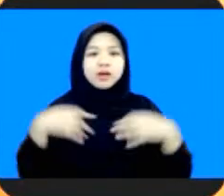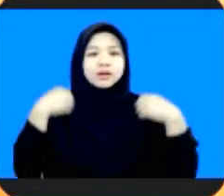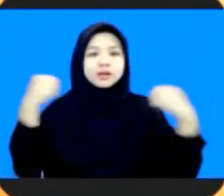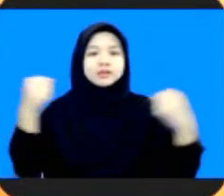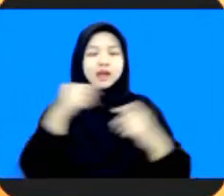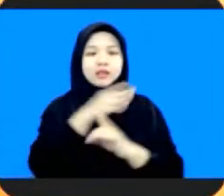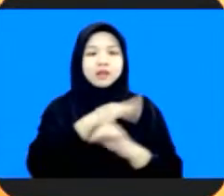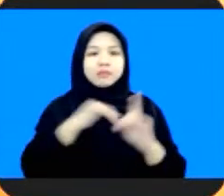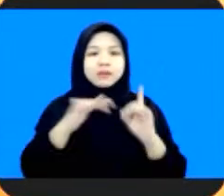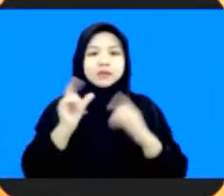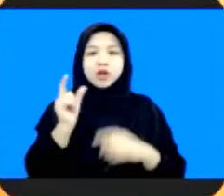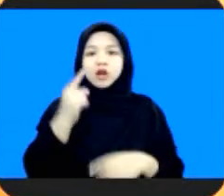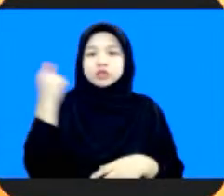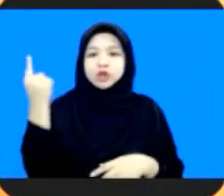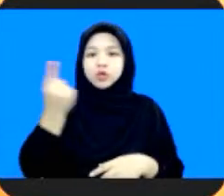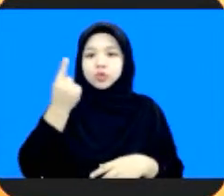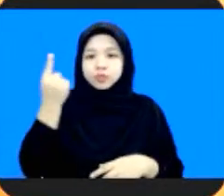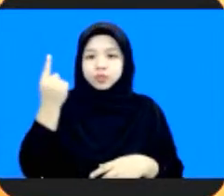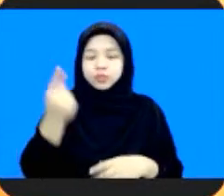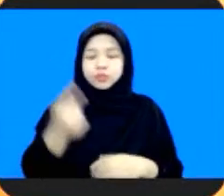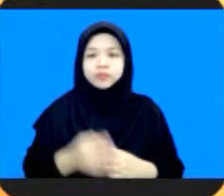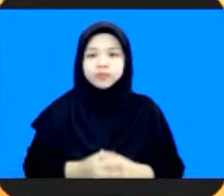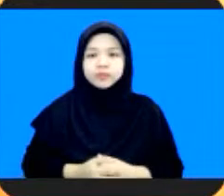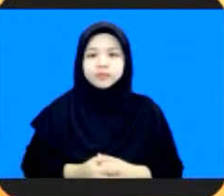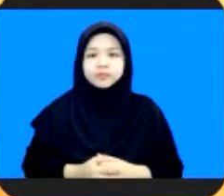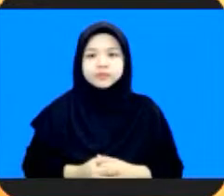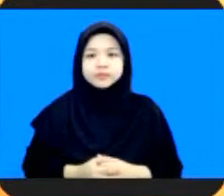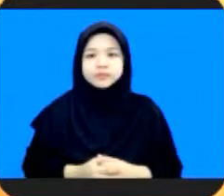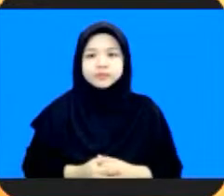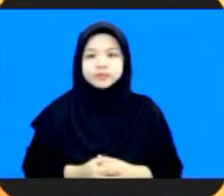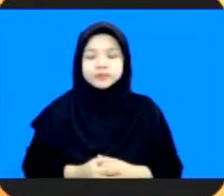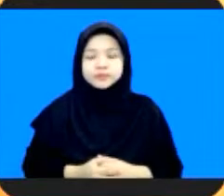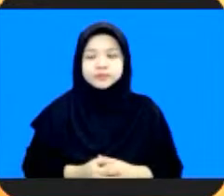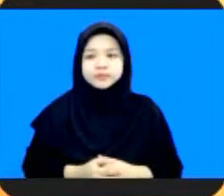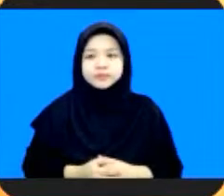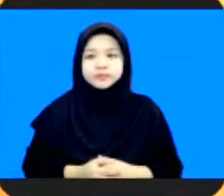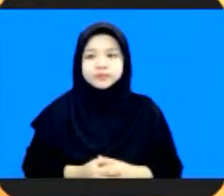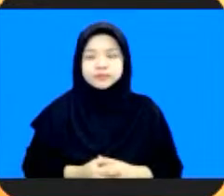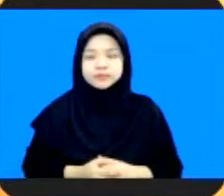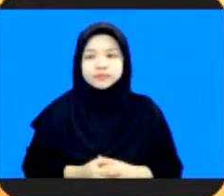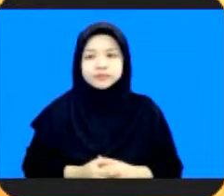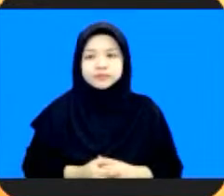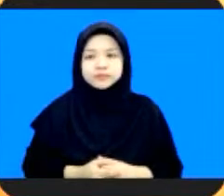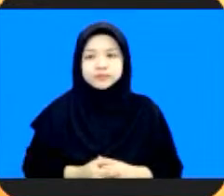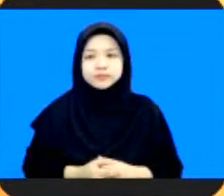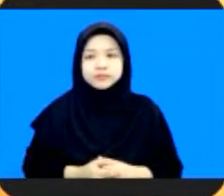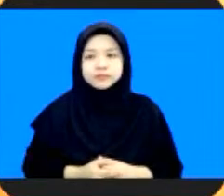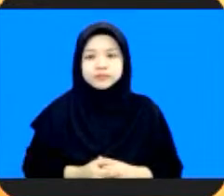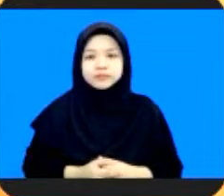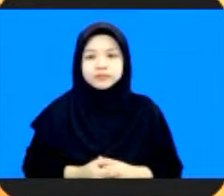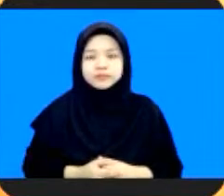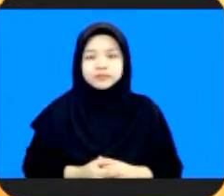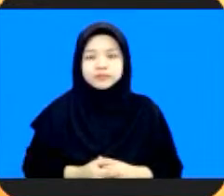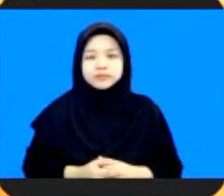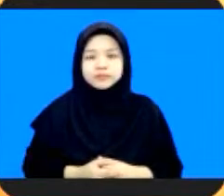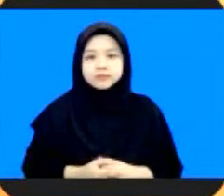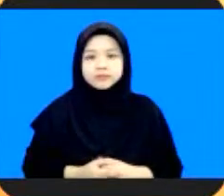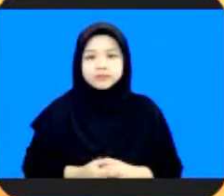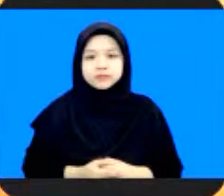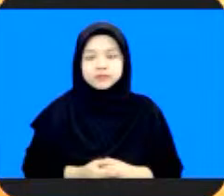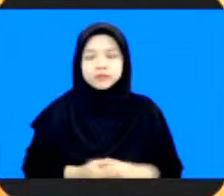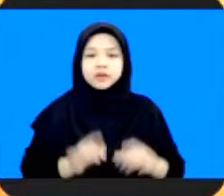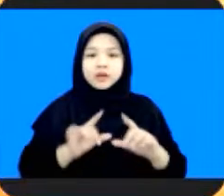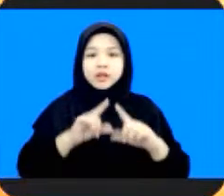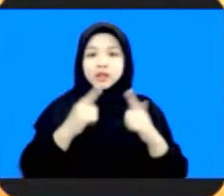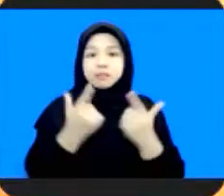And for those people or any organization who spread hoaxes and make people think